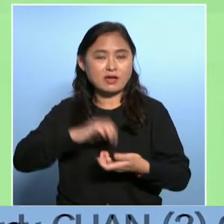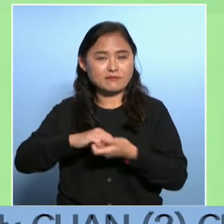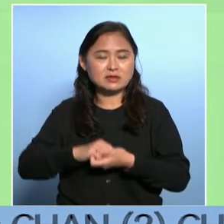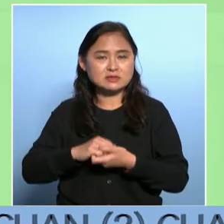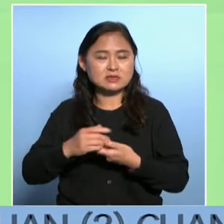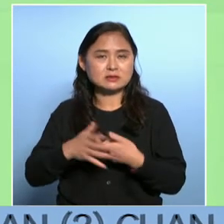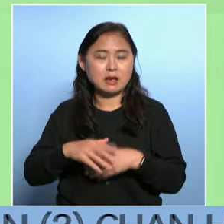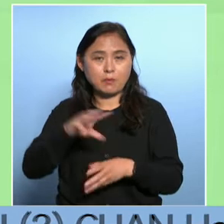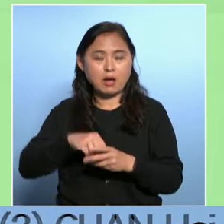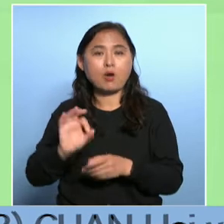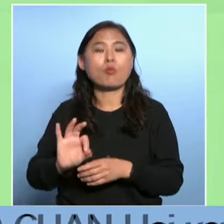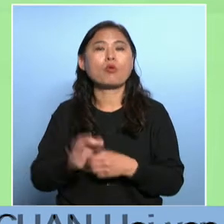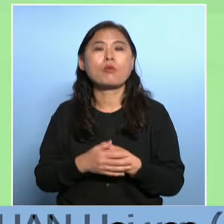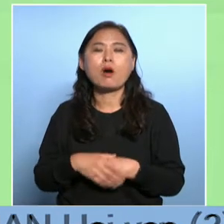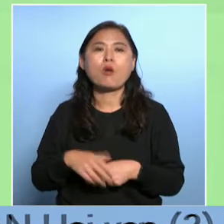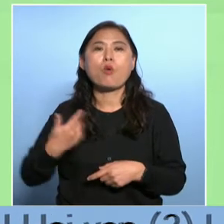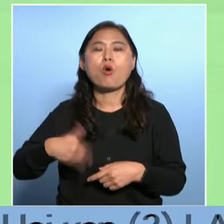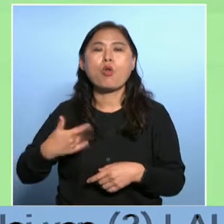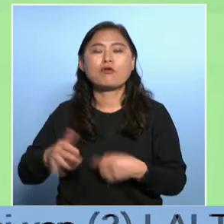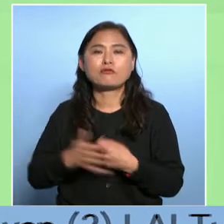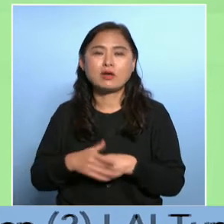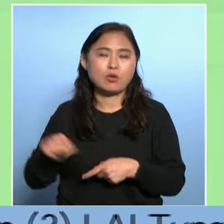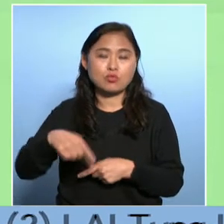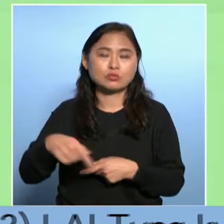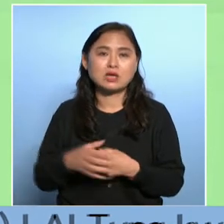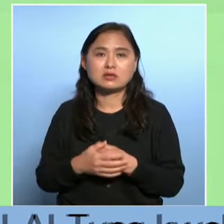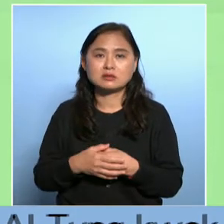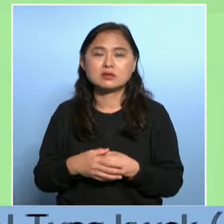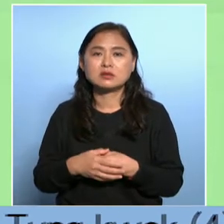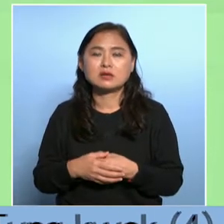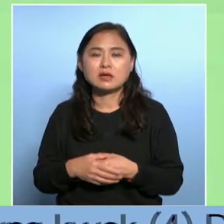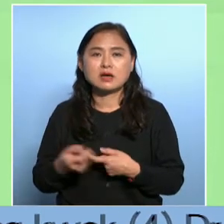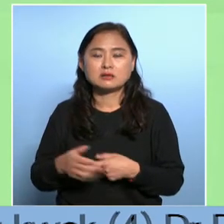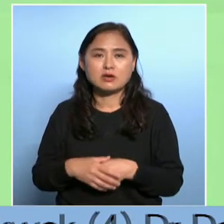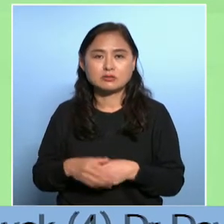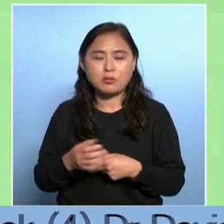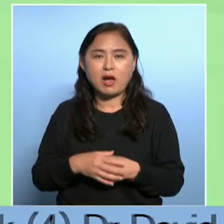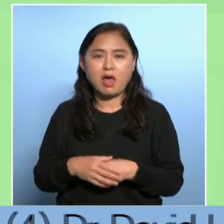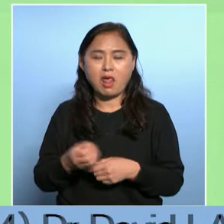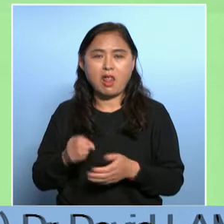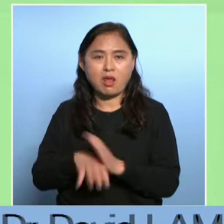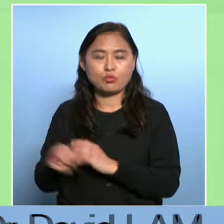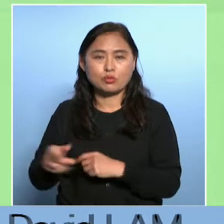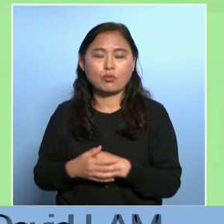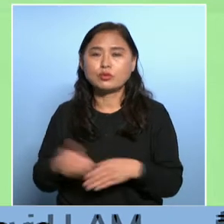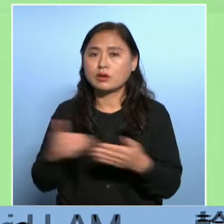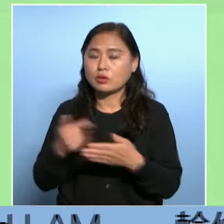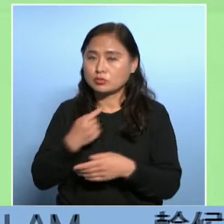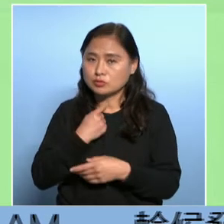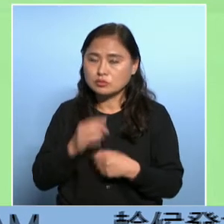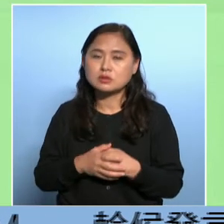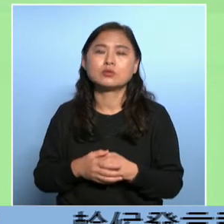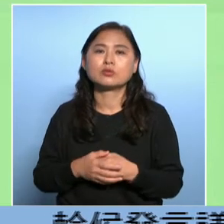So in developing the land tower, we should not exclude them. Otherwise, the very valuable land there will be